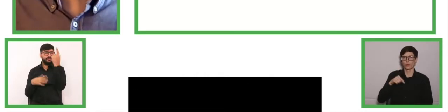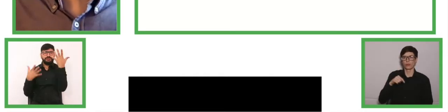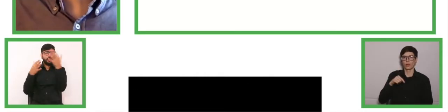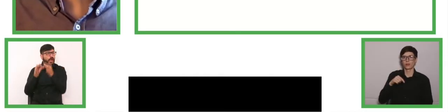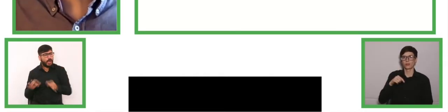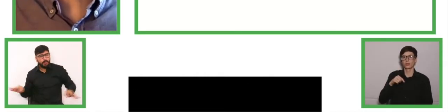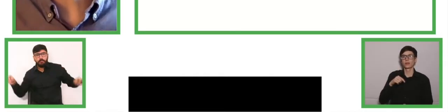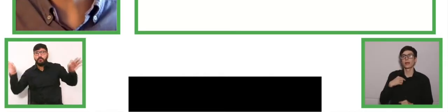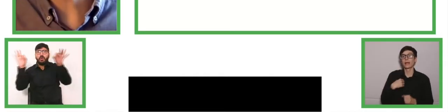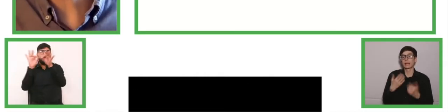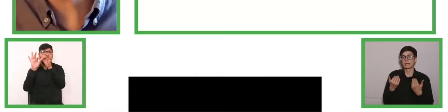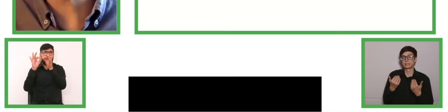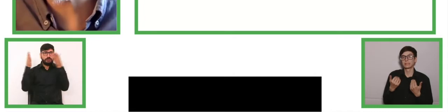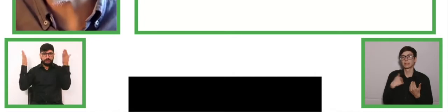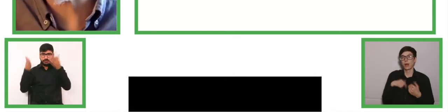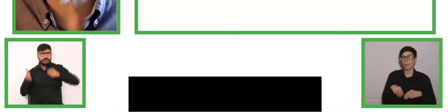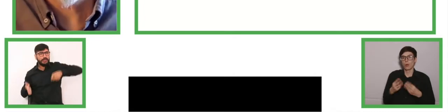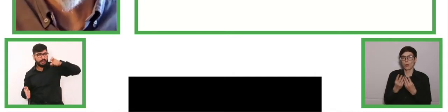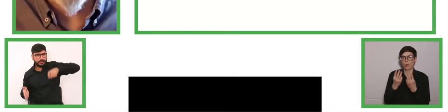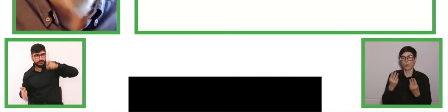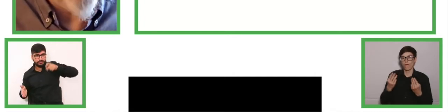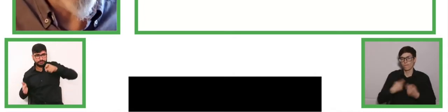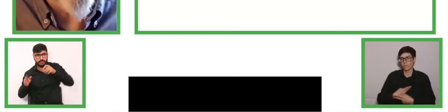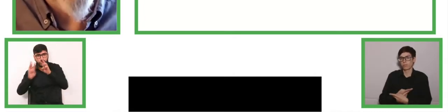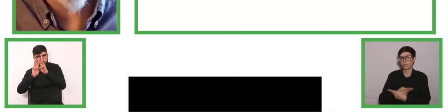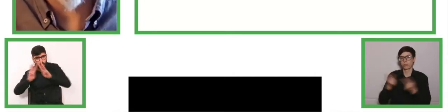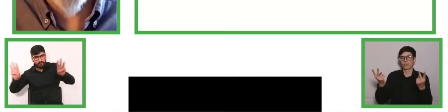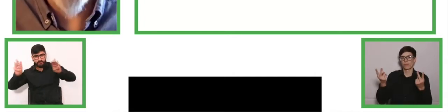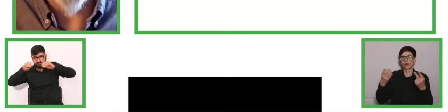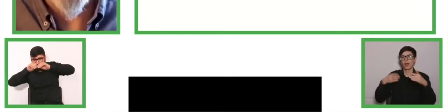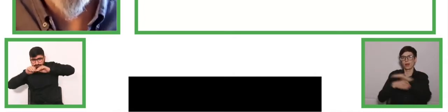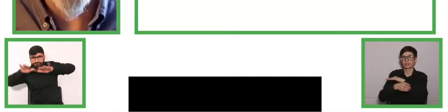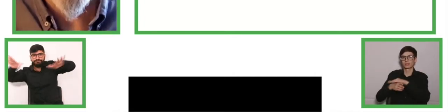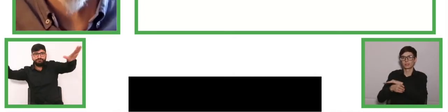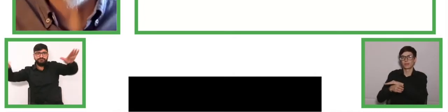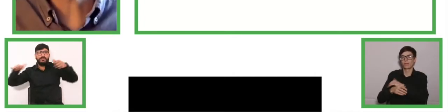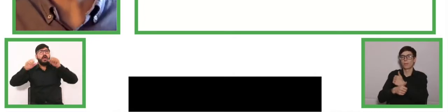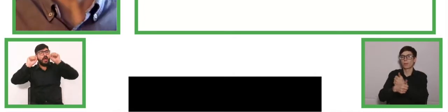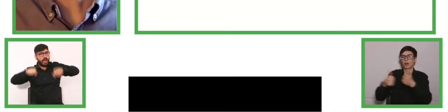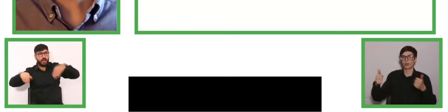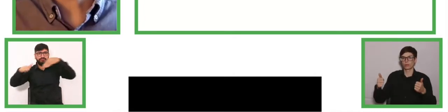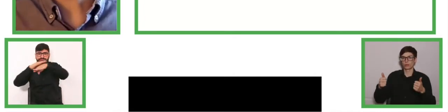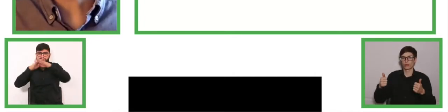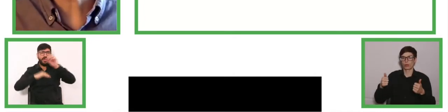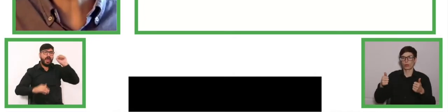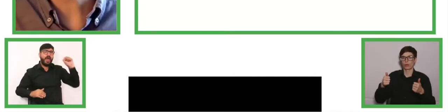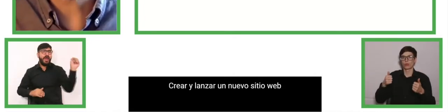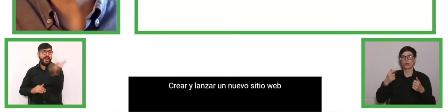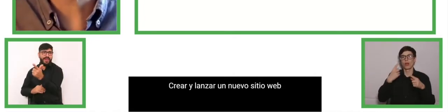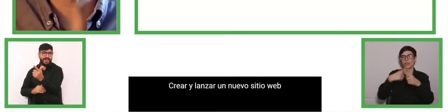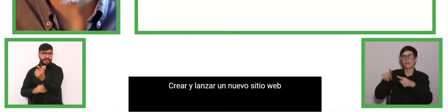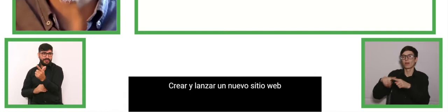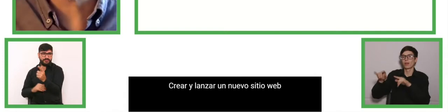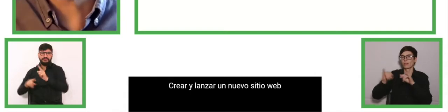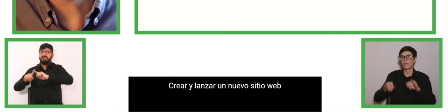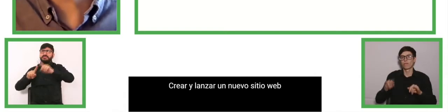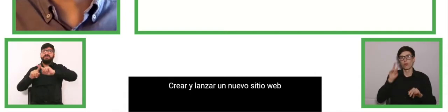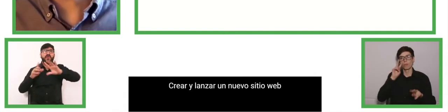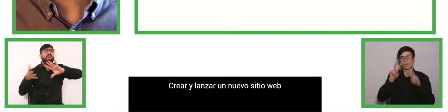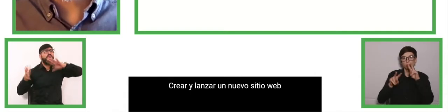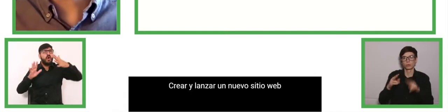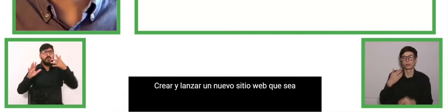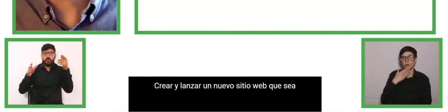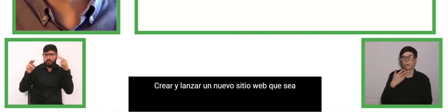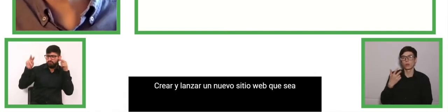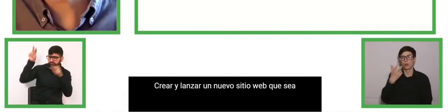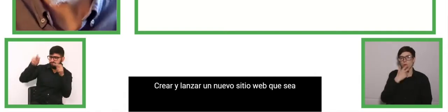is accessible in multiple viewings and in multiple languages. Two, create new scholarship money for people